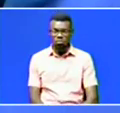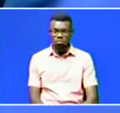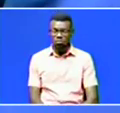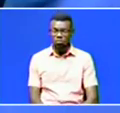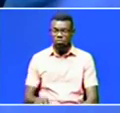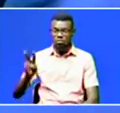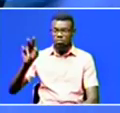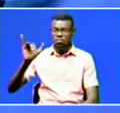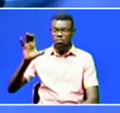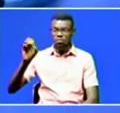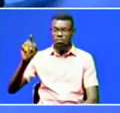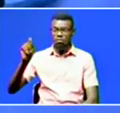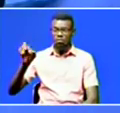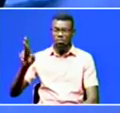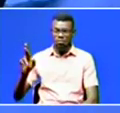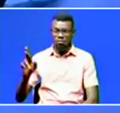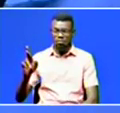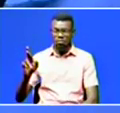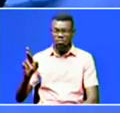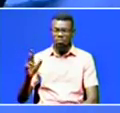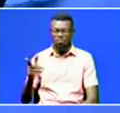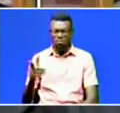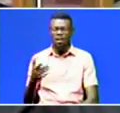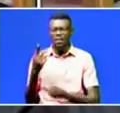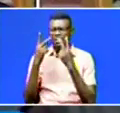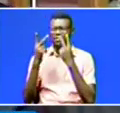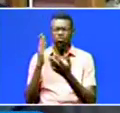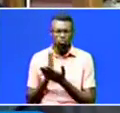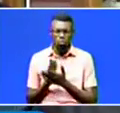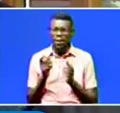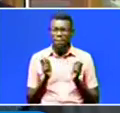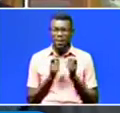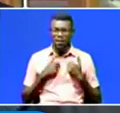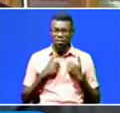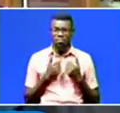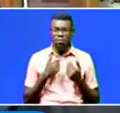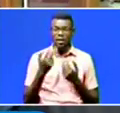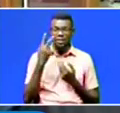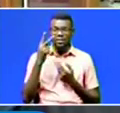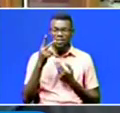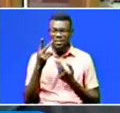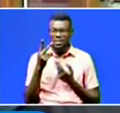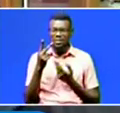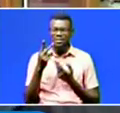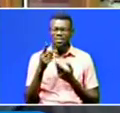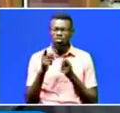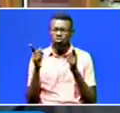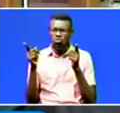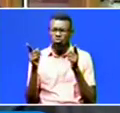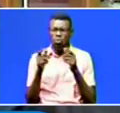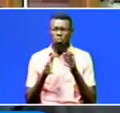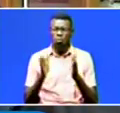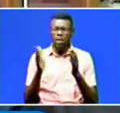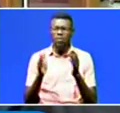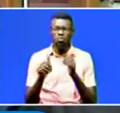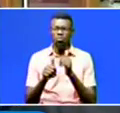Victor appreciates the burden of that blurry pain. In addition to being short-sighted, I developed the keratoconus. So it's